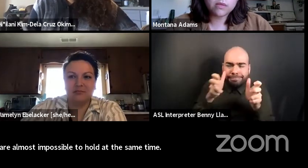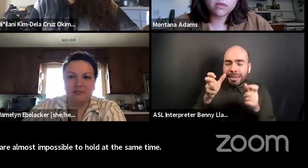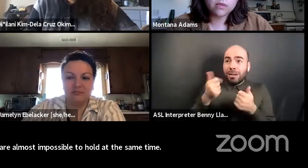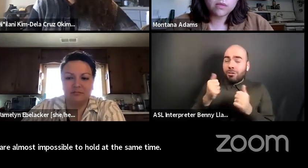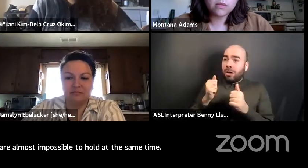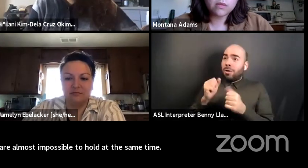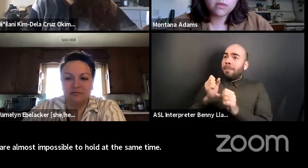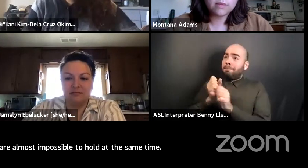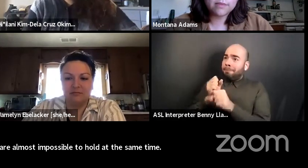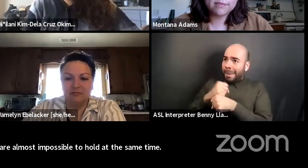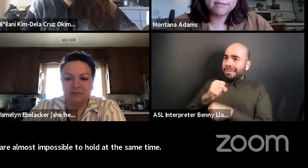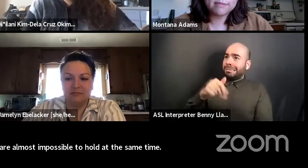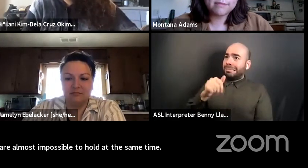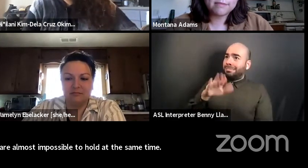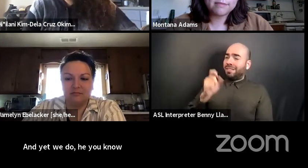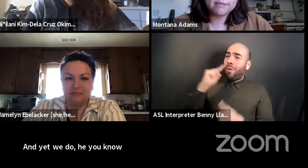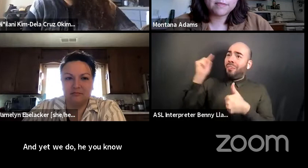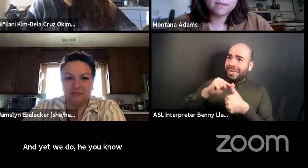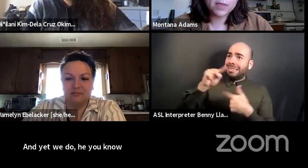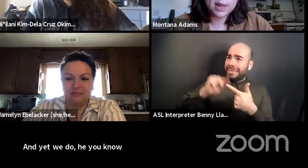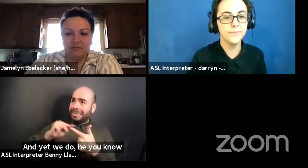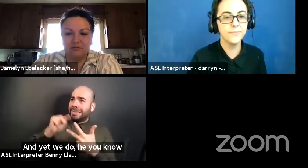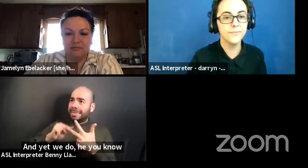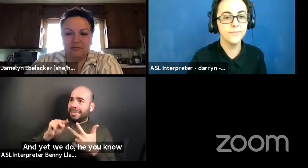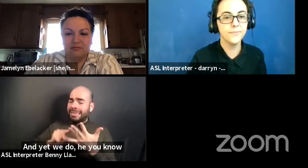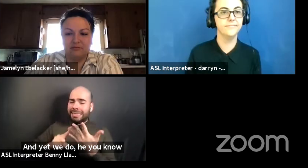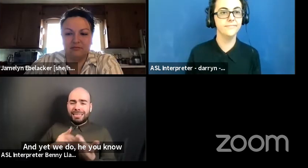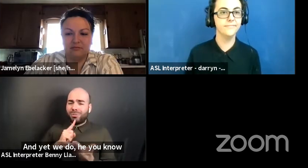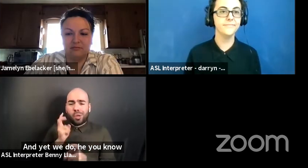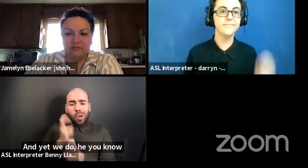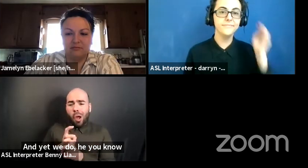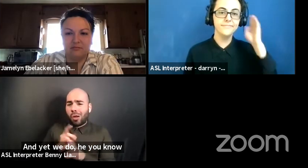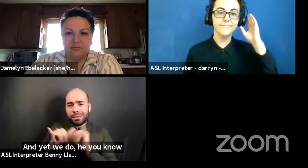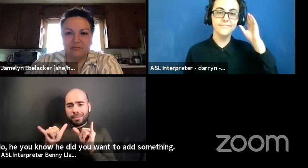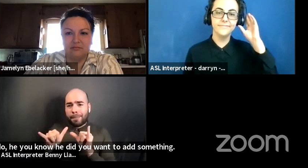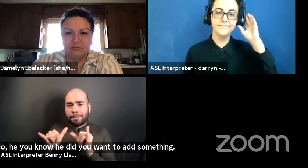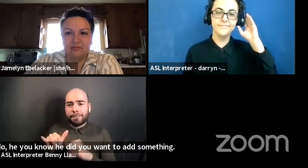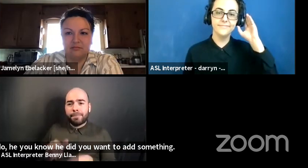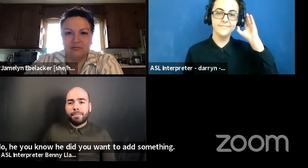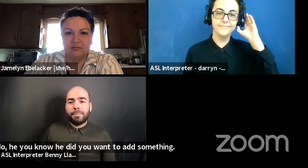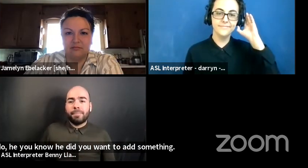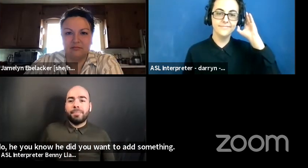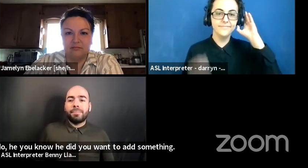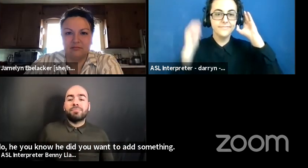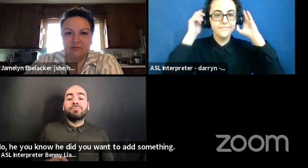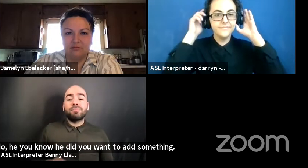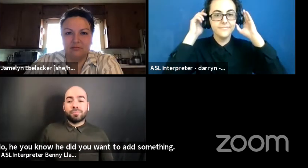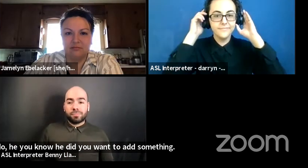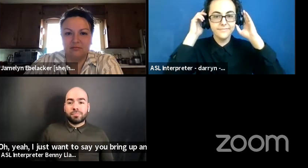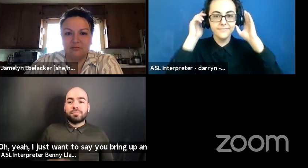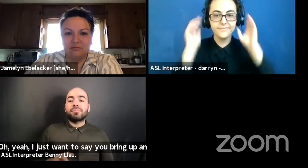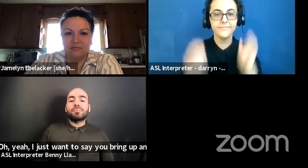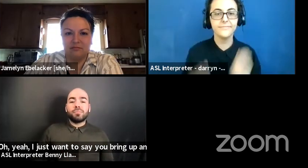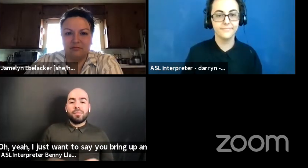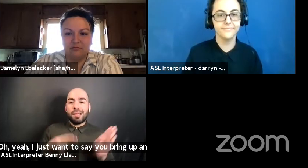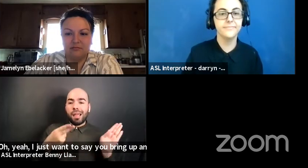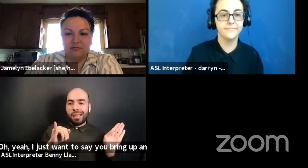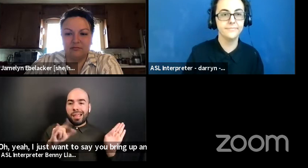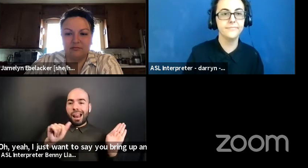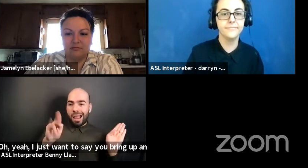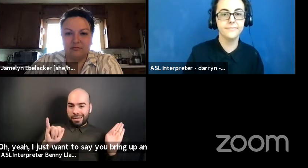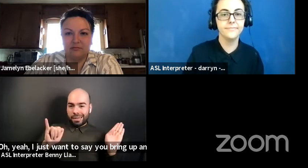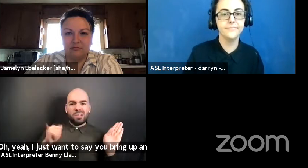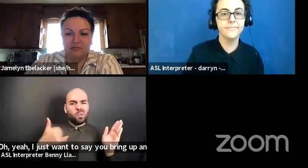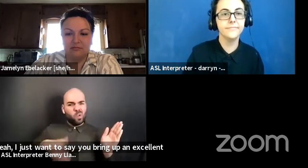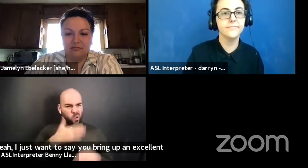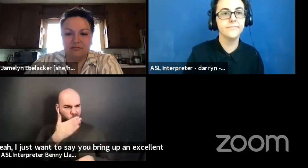we do. Hilani, did you want to add something? Oh, yeah. I just want to say you bring up an excellent point, Montana.